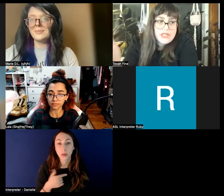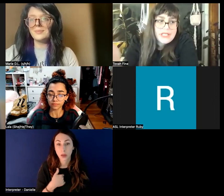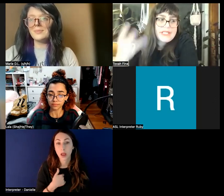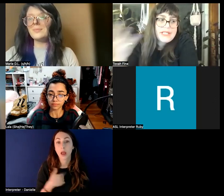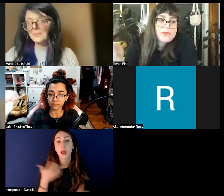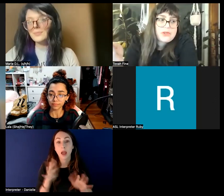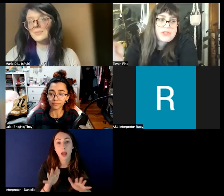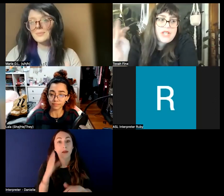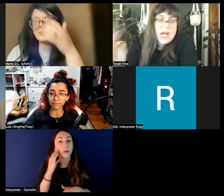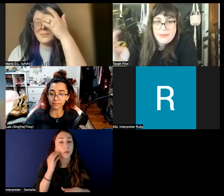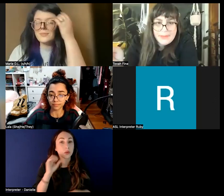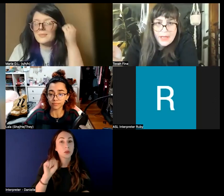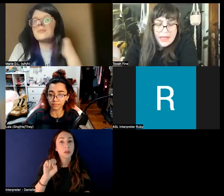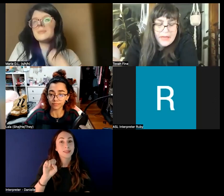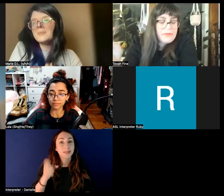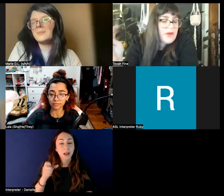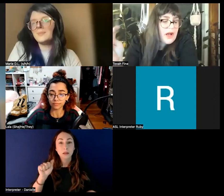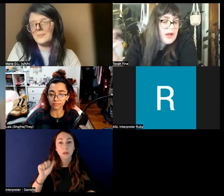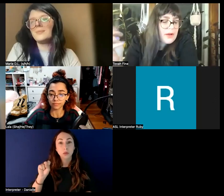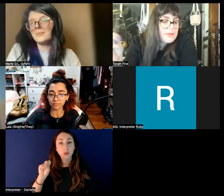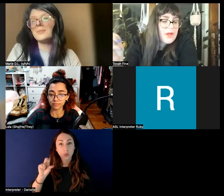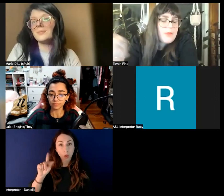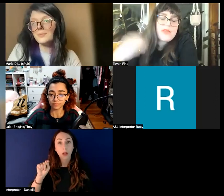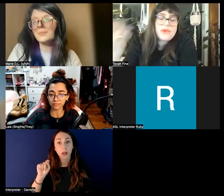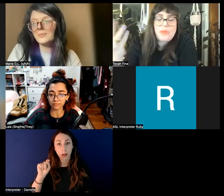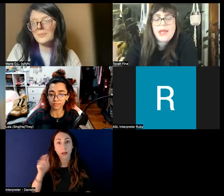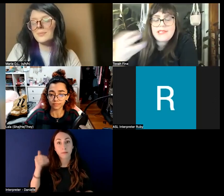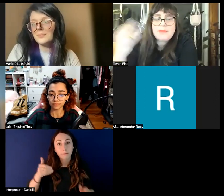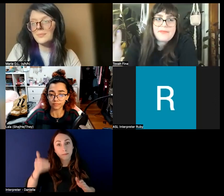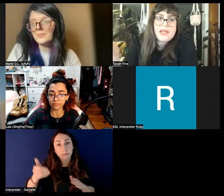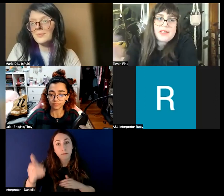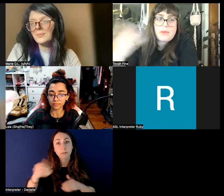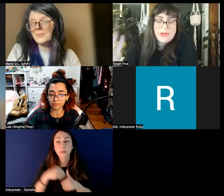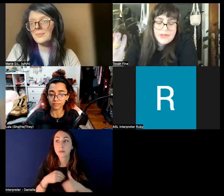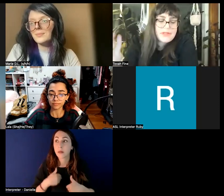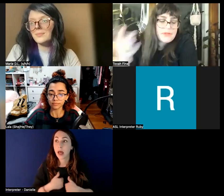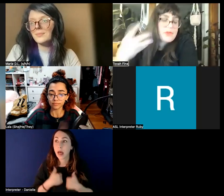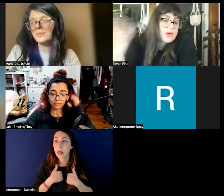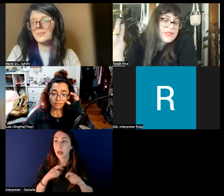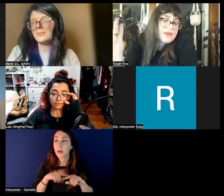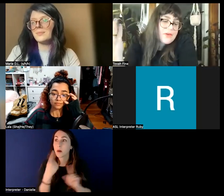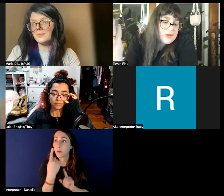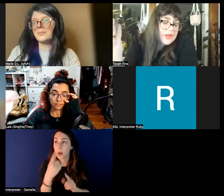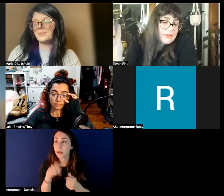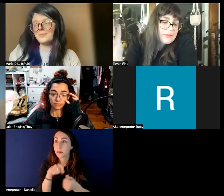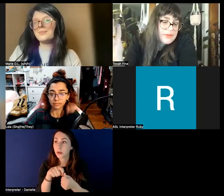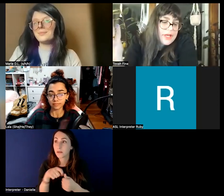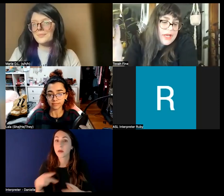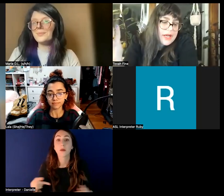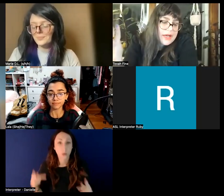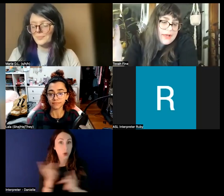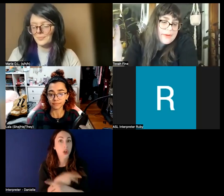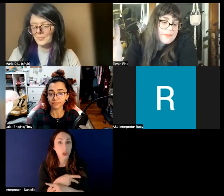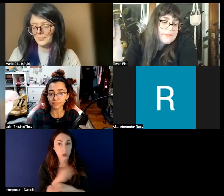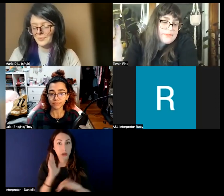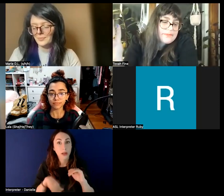sexually assaulted several times in my life. But there was one specific that was the worst out of all of them.